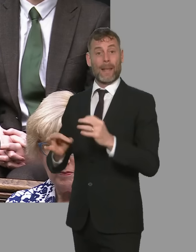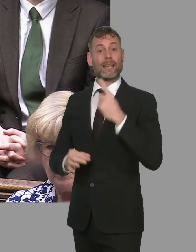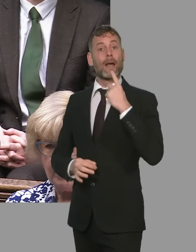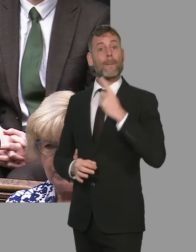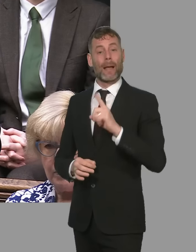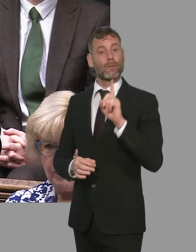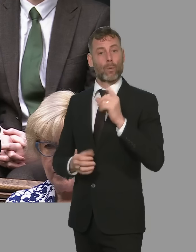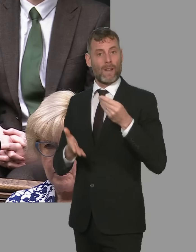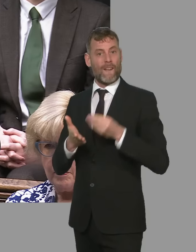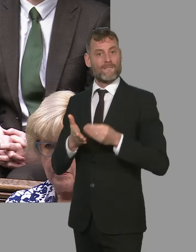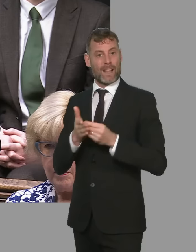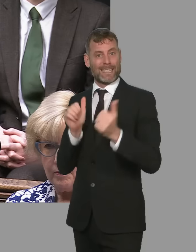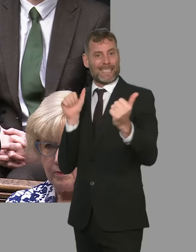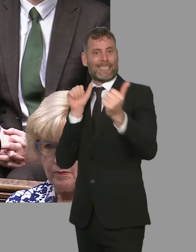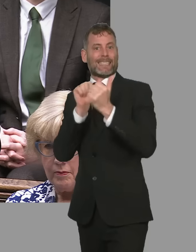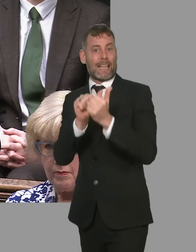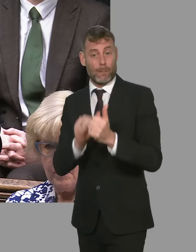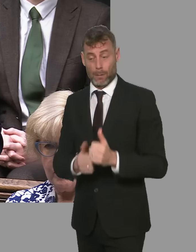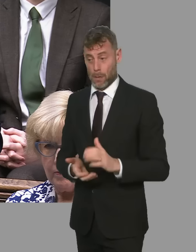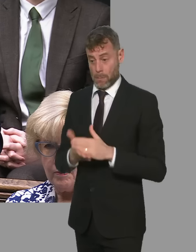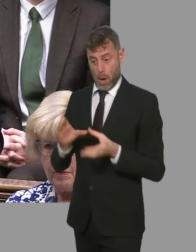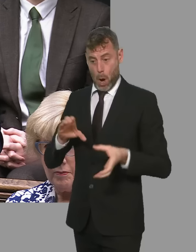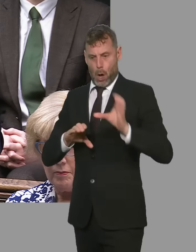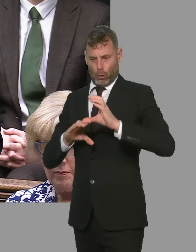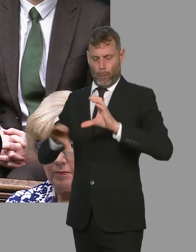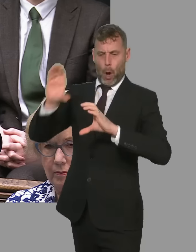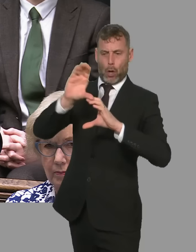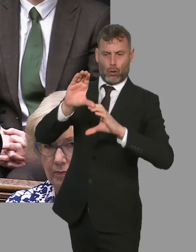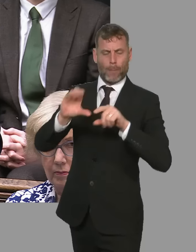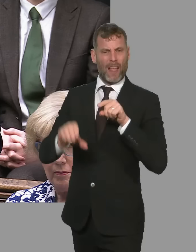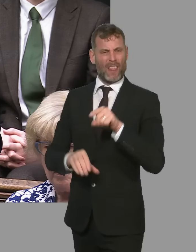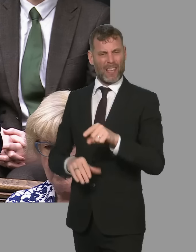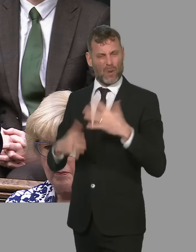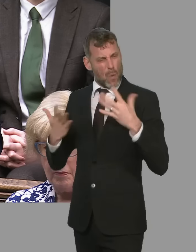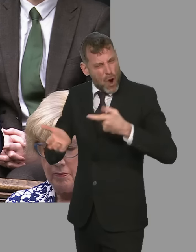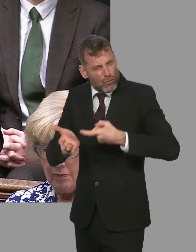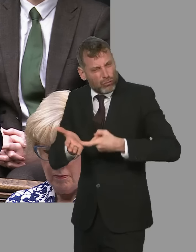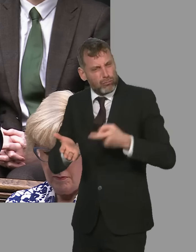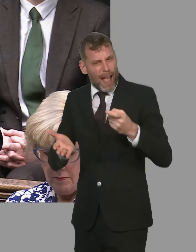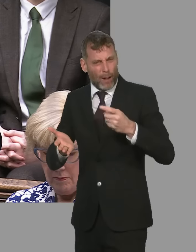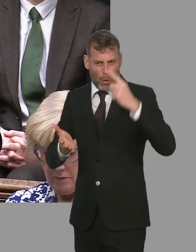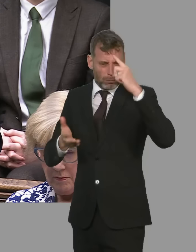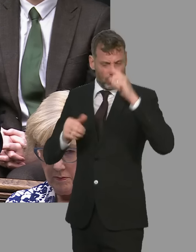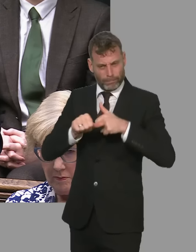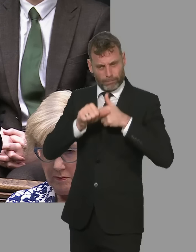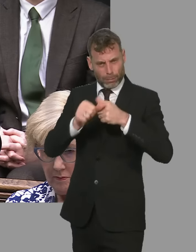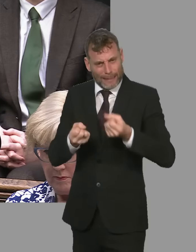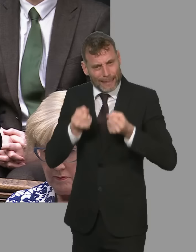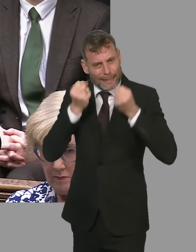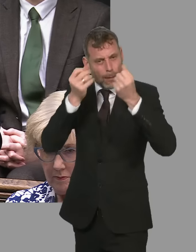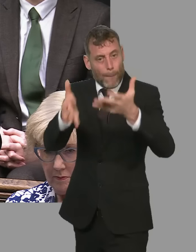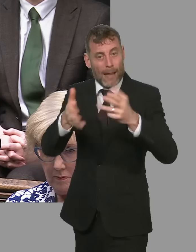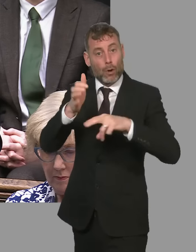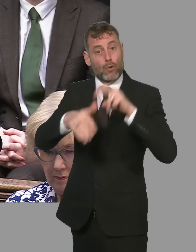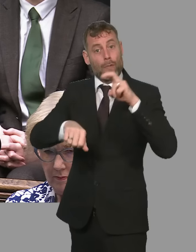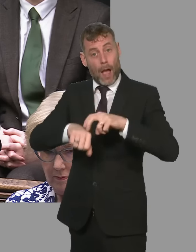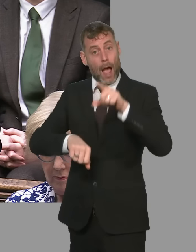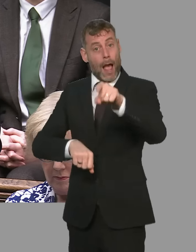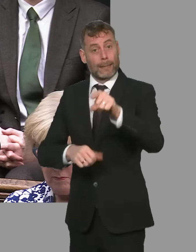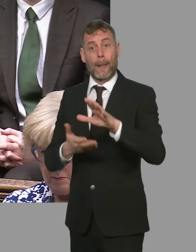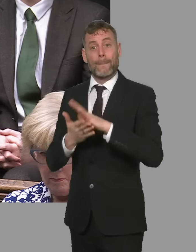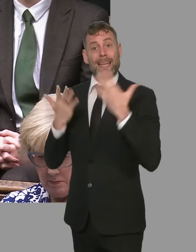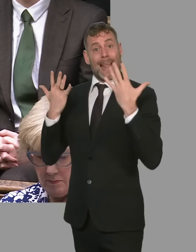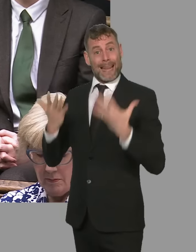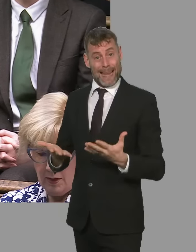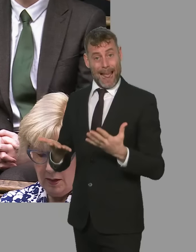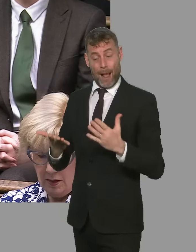me that this record level of investment, and it's now for the executive to produce a balanced multi-year budget that will deliver for the people of